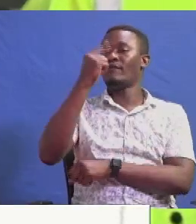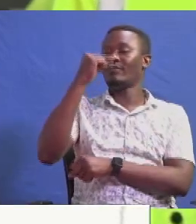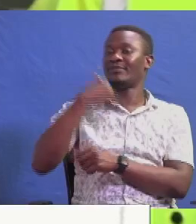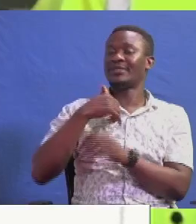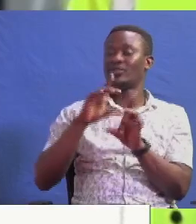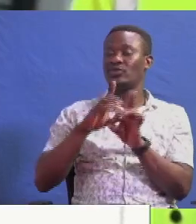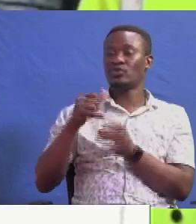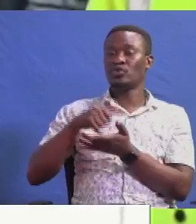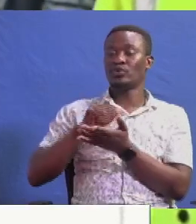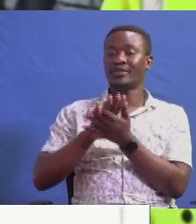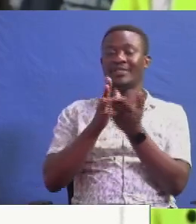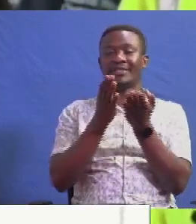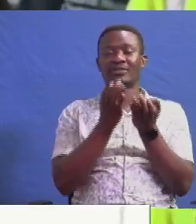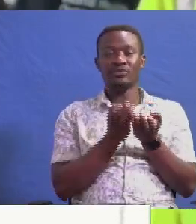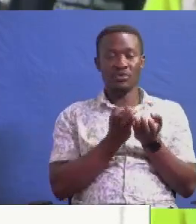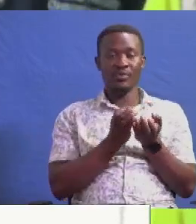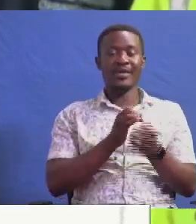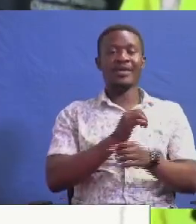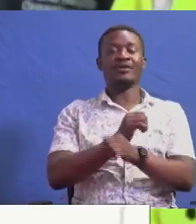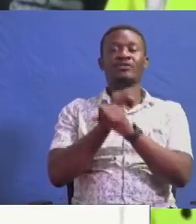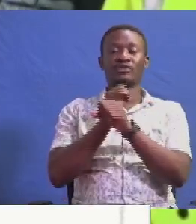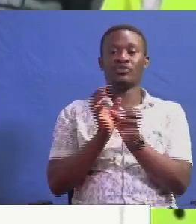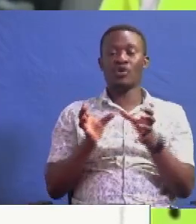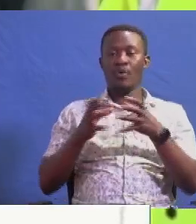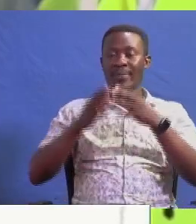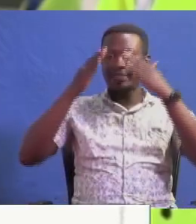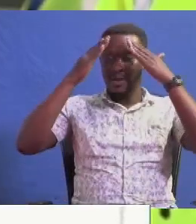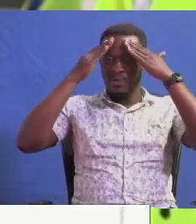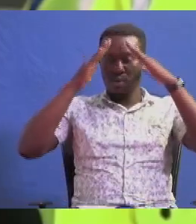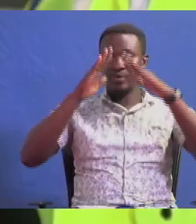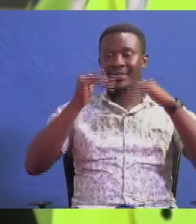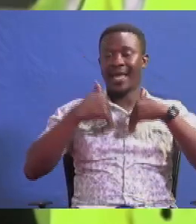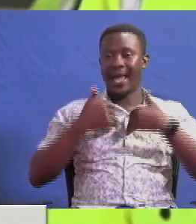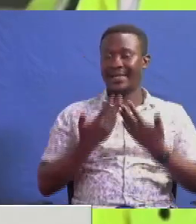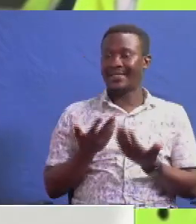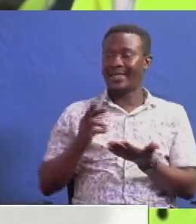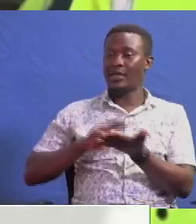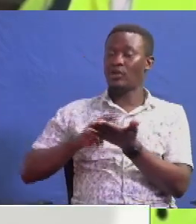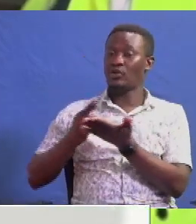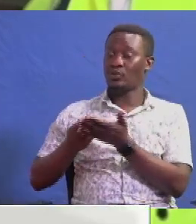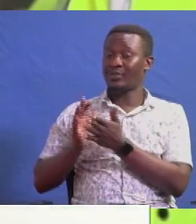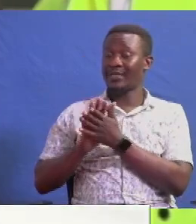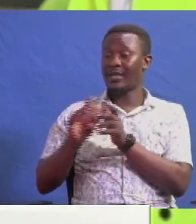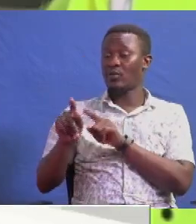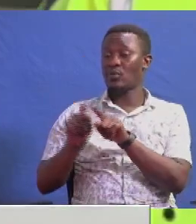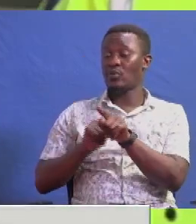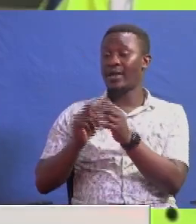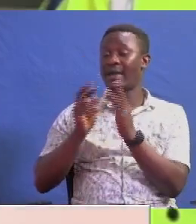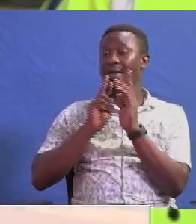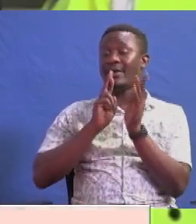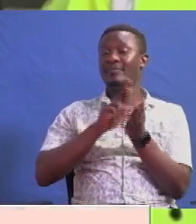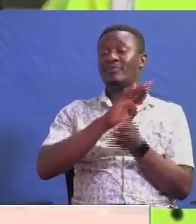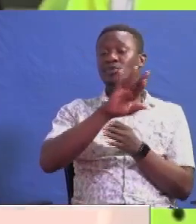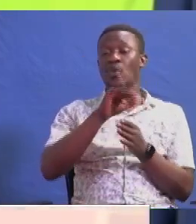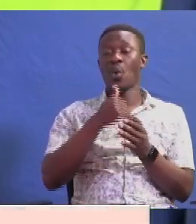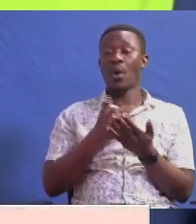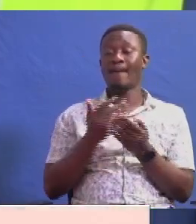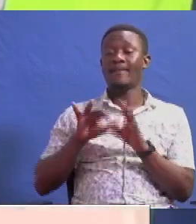it requires strong community awareness, adequate resources, and a coordinated response from all the